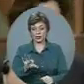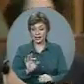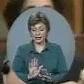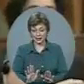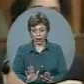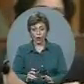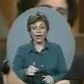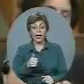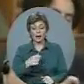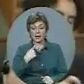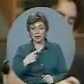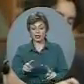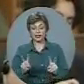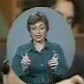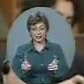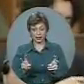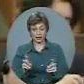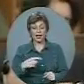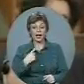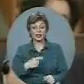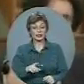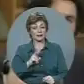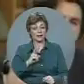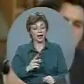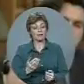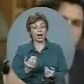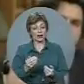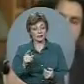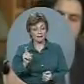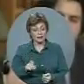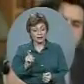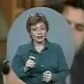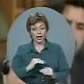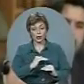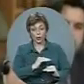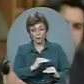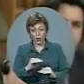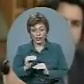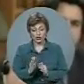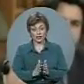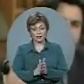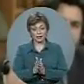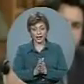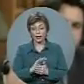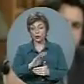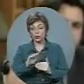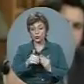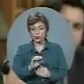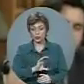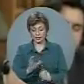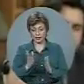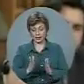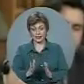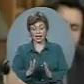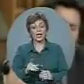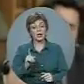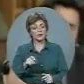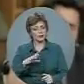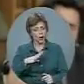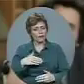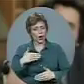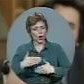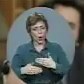of all Canadians in an independent advisory process for judicial appointments." Well, Mr.